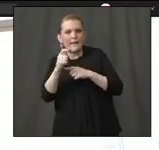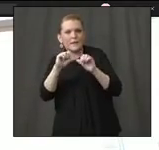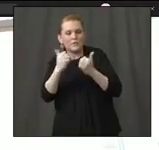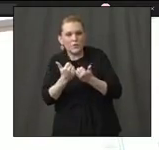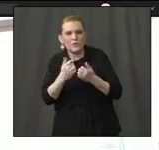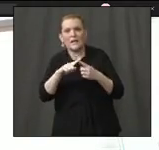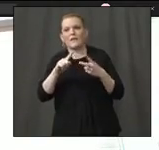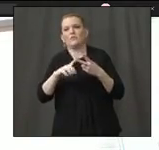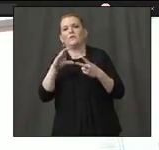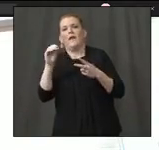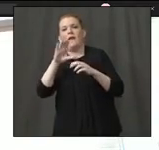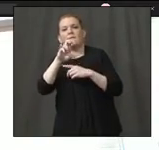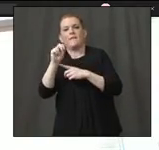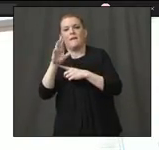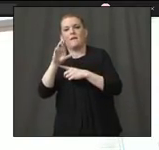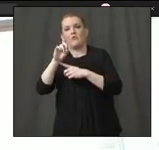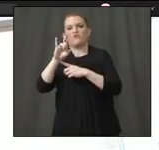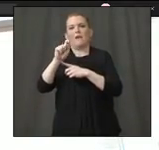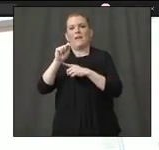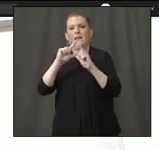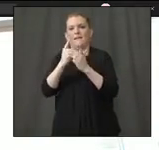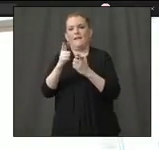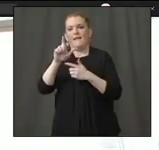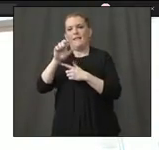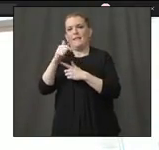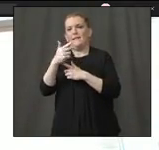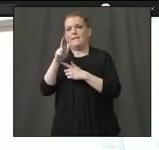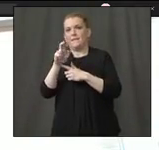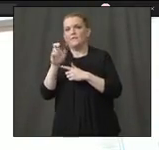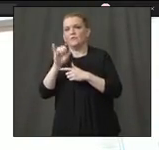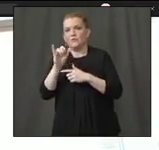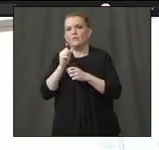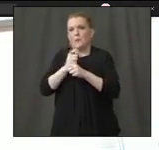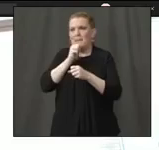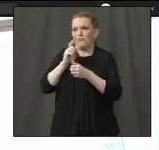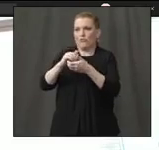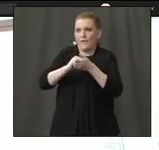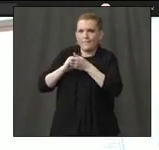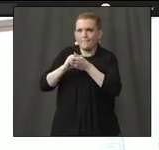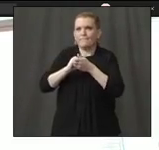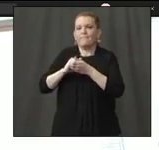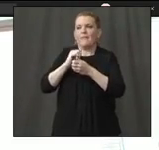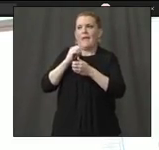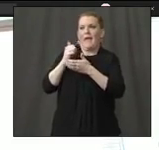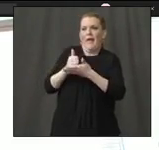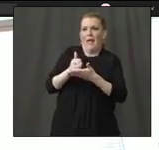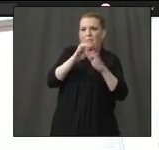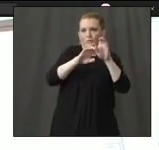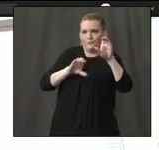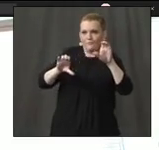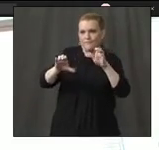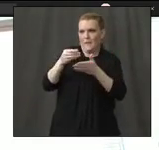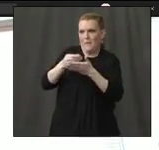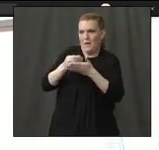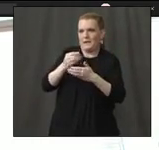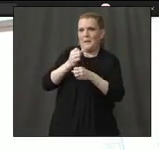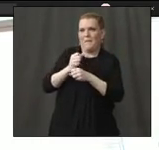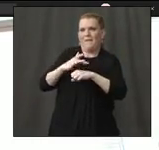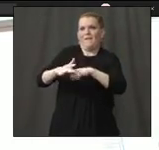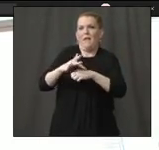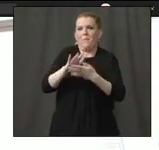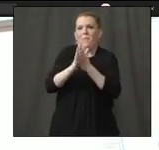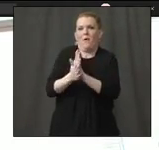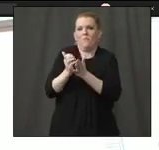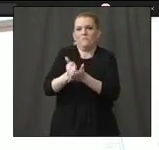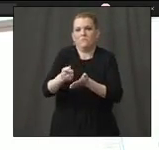to access and make these dollars available to those communities and access those set-asides, if you will. The second piece